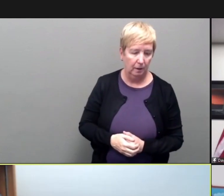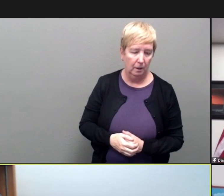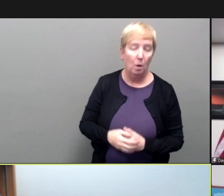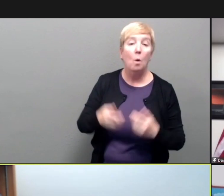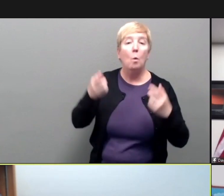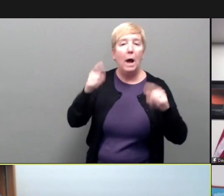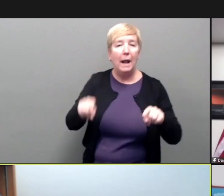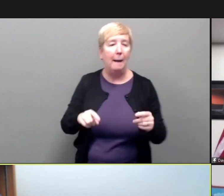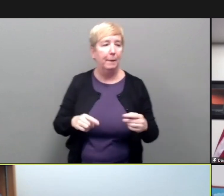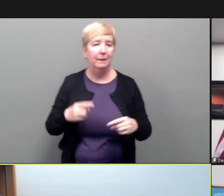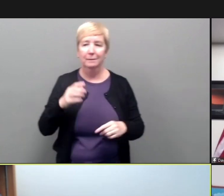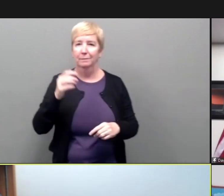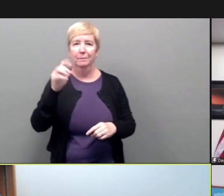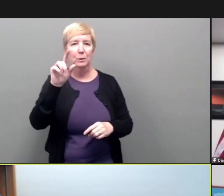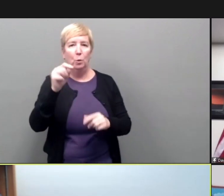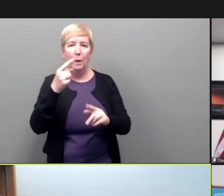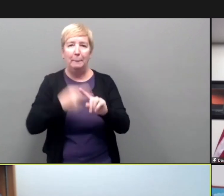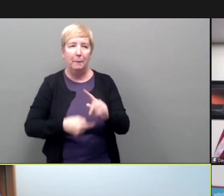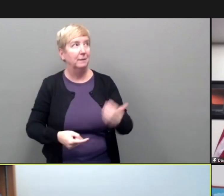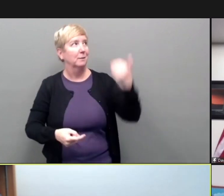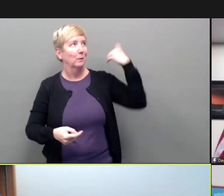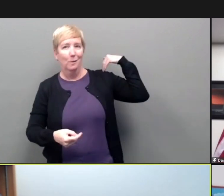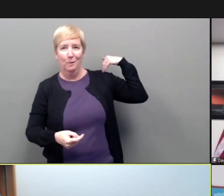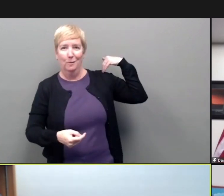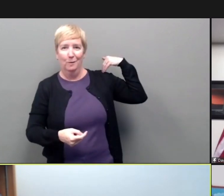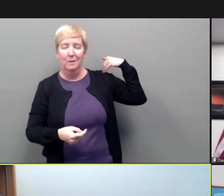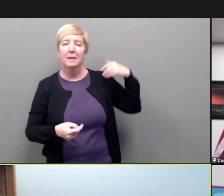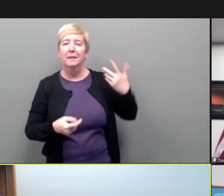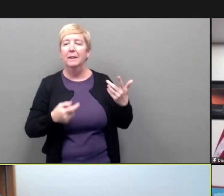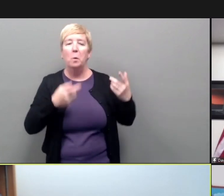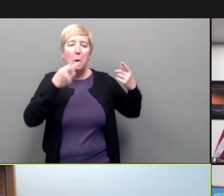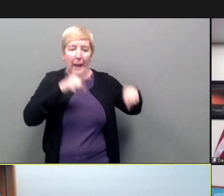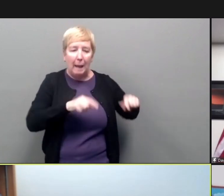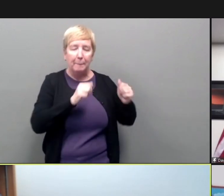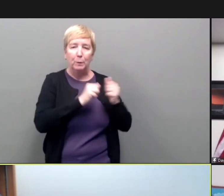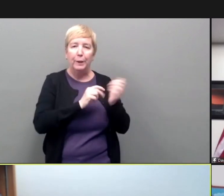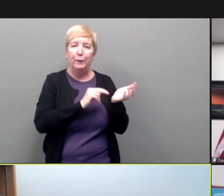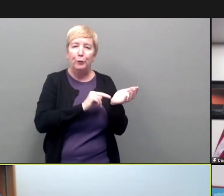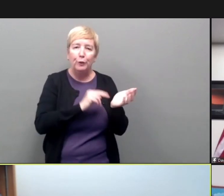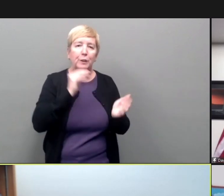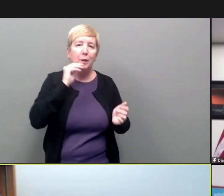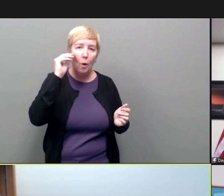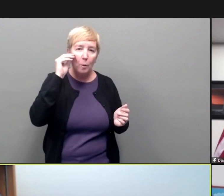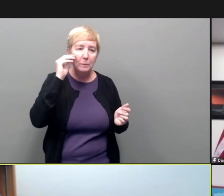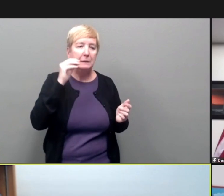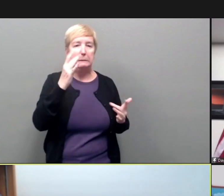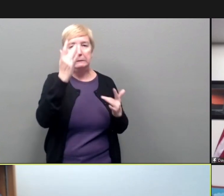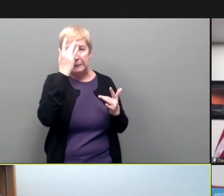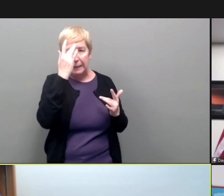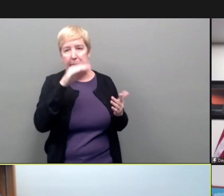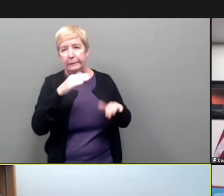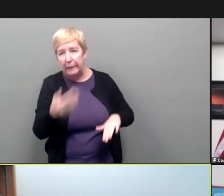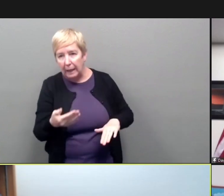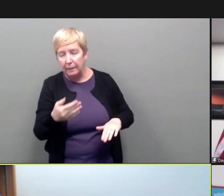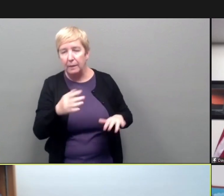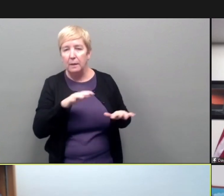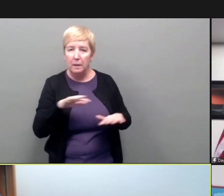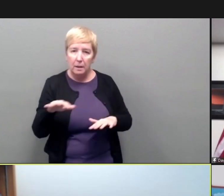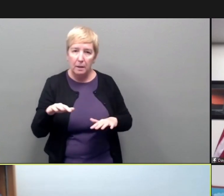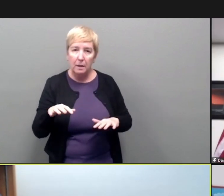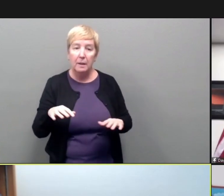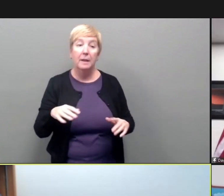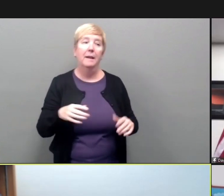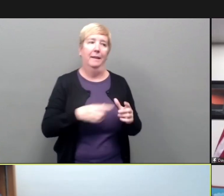year and a half ago. If you look at the trends with cases in nursing homes and deaths prior to the